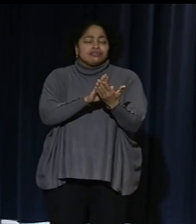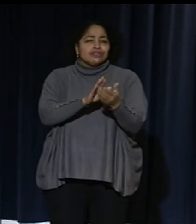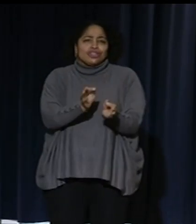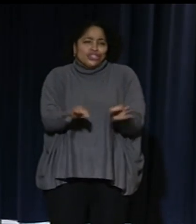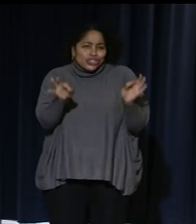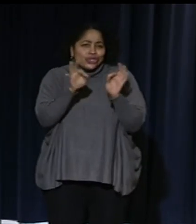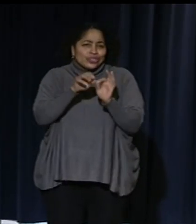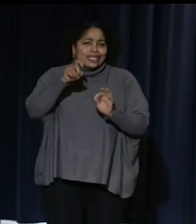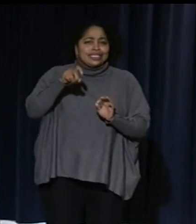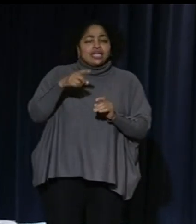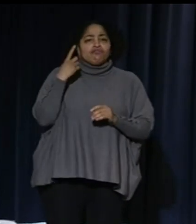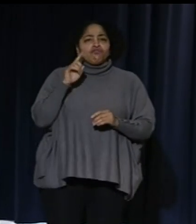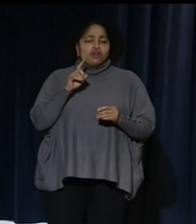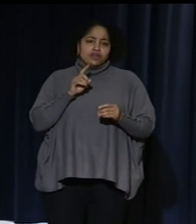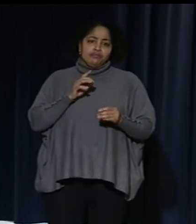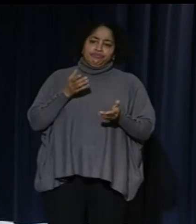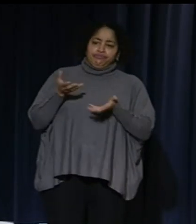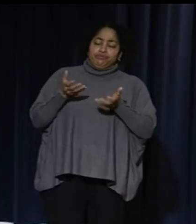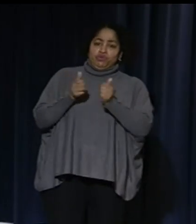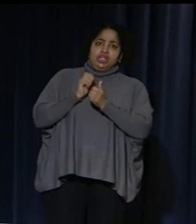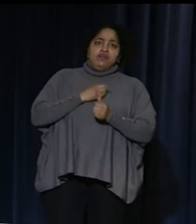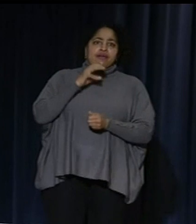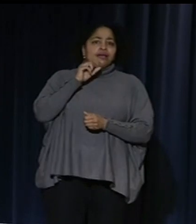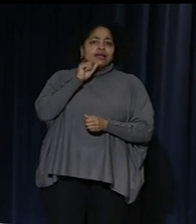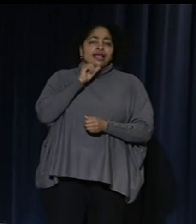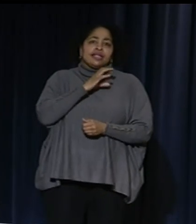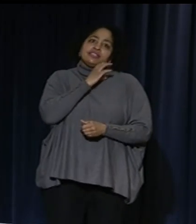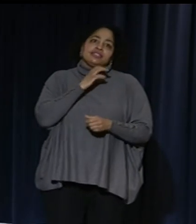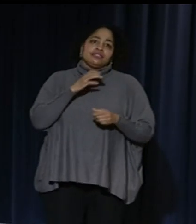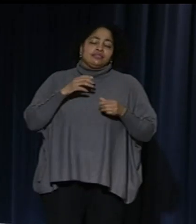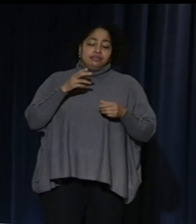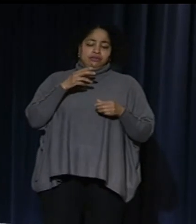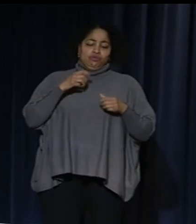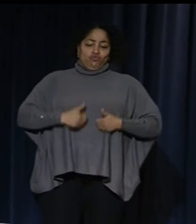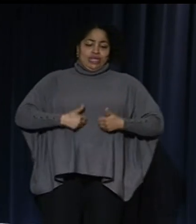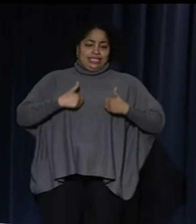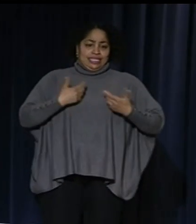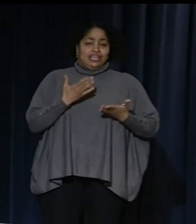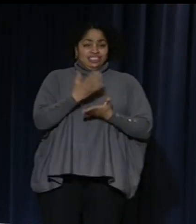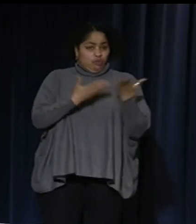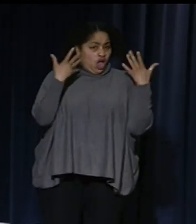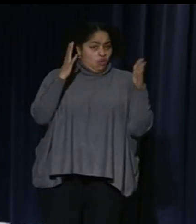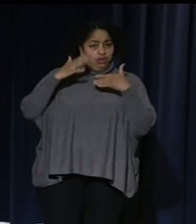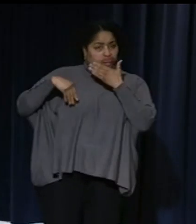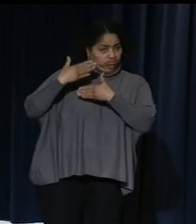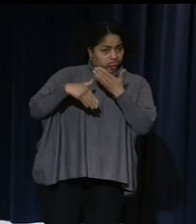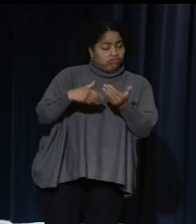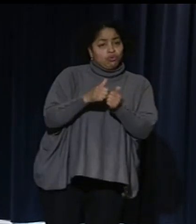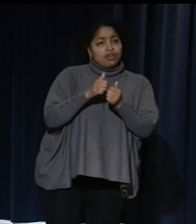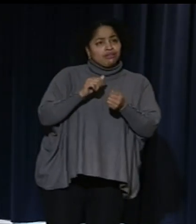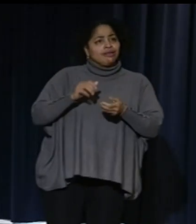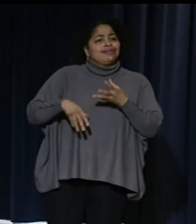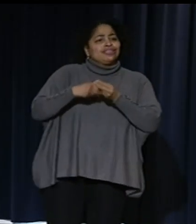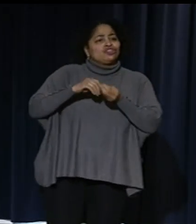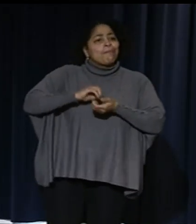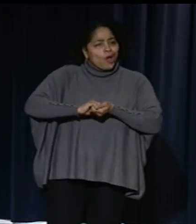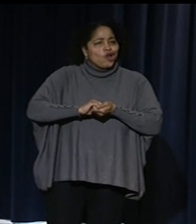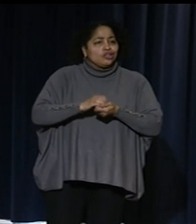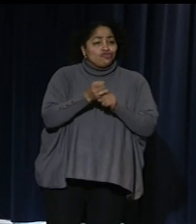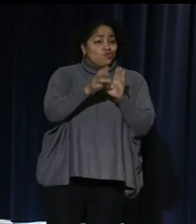our elderly residents here in the city of Detroit. Some of that work underway already, and with additional partners as well from Wayne